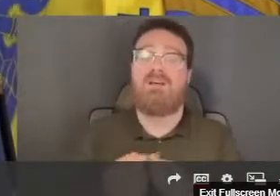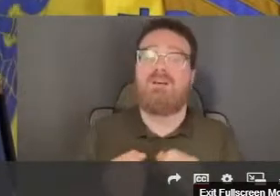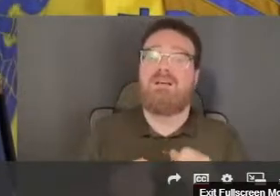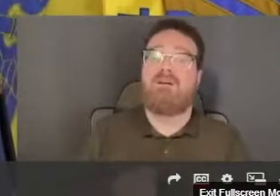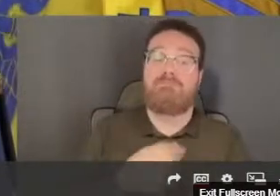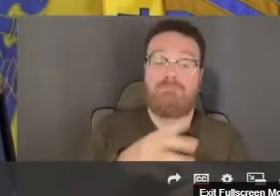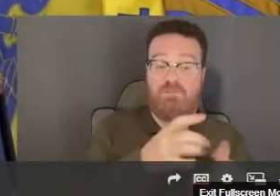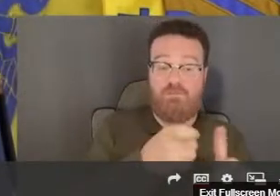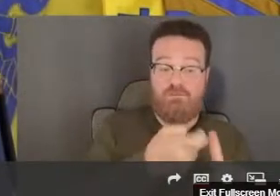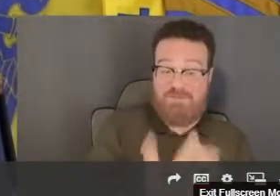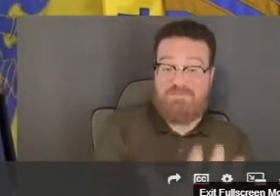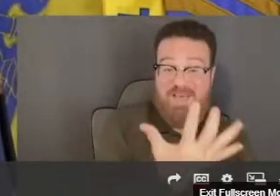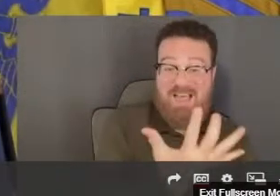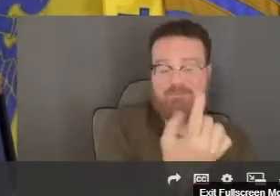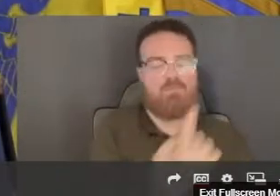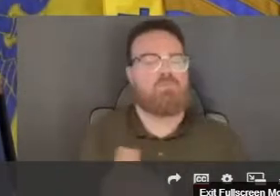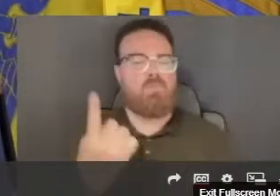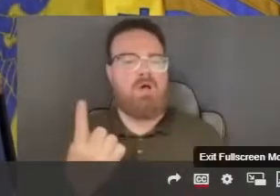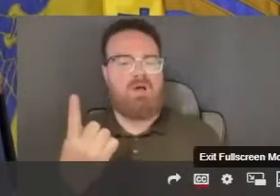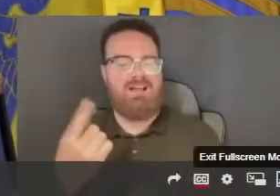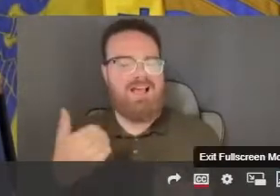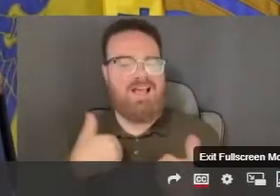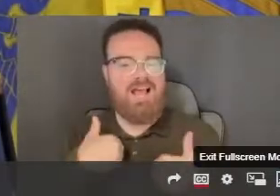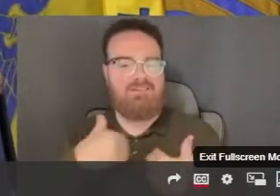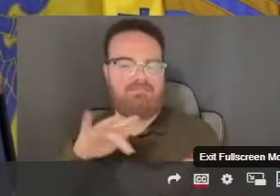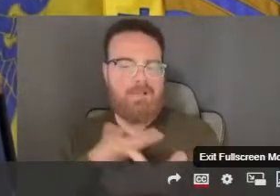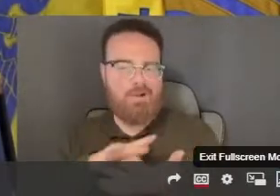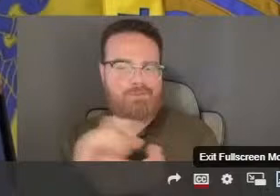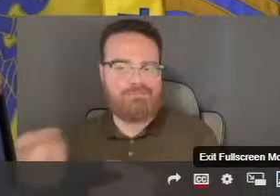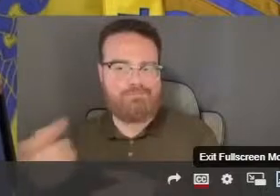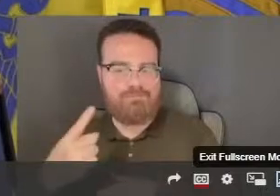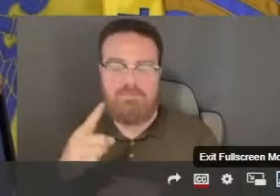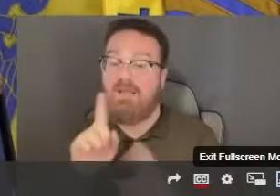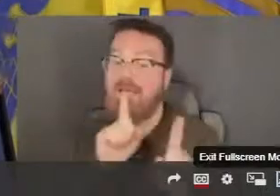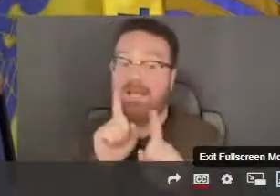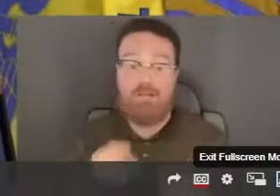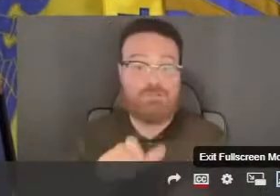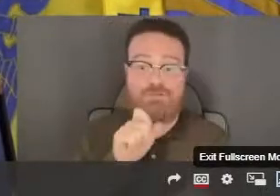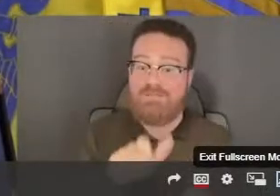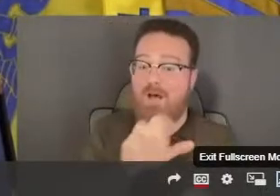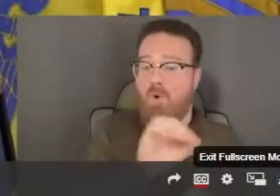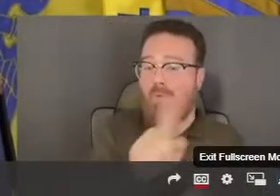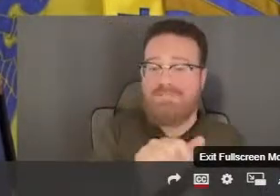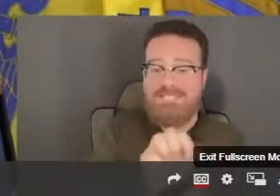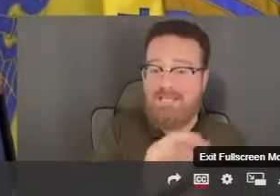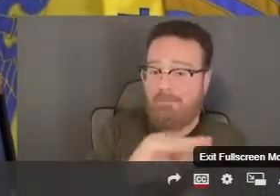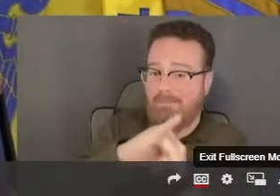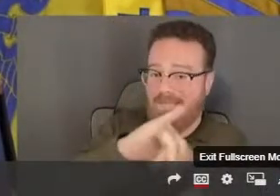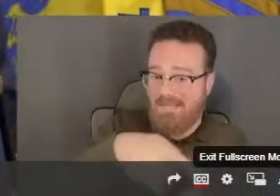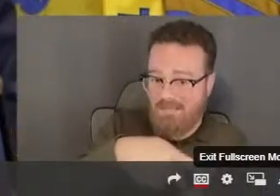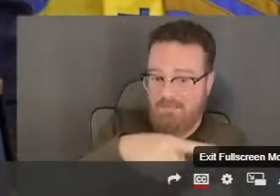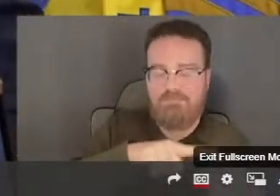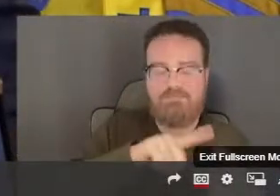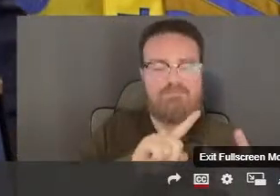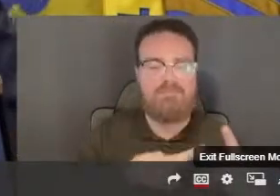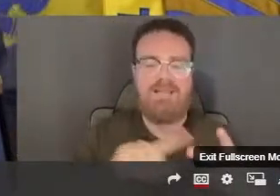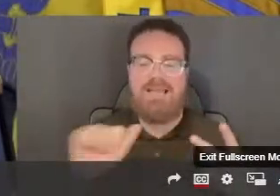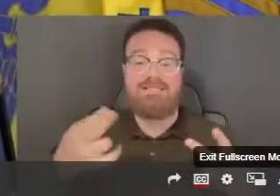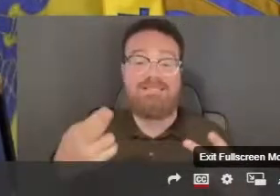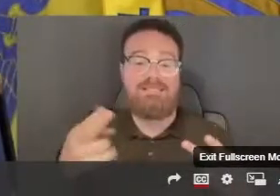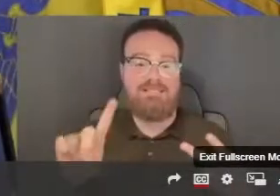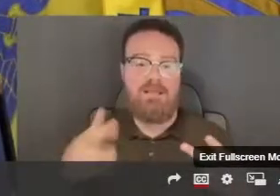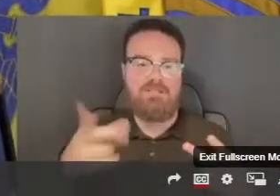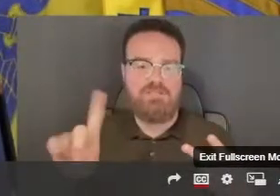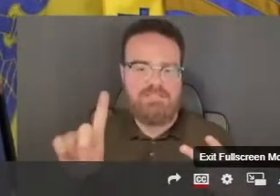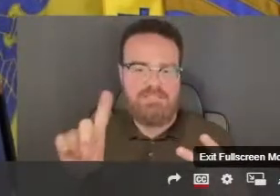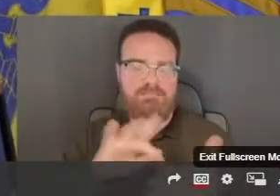Ozempic, more ADHD medication, and more antidepressants. There's a role for those medications, but